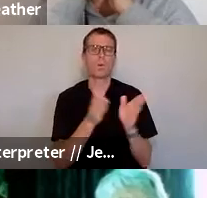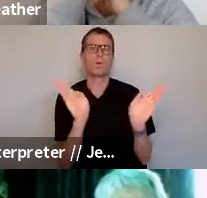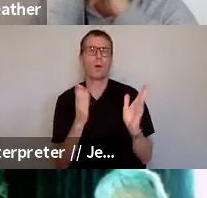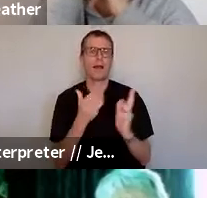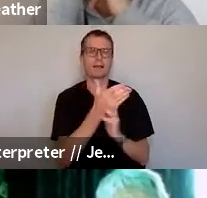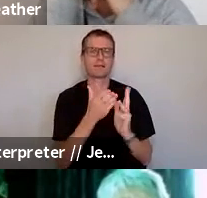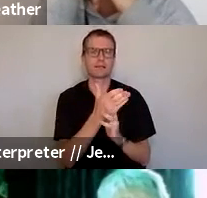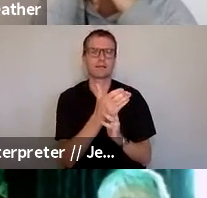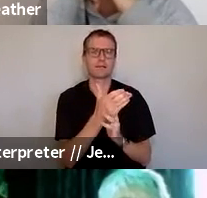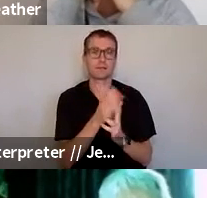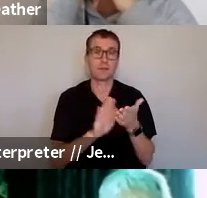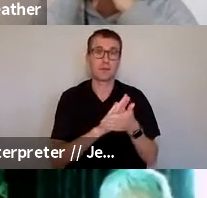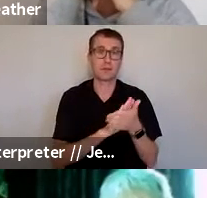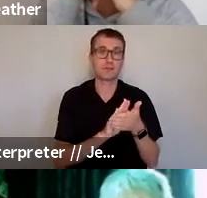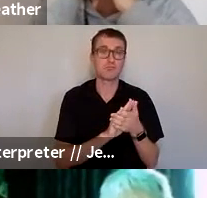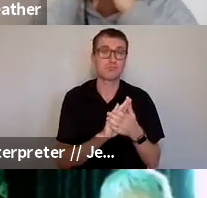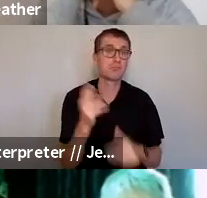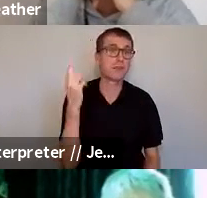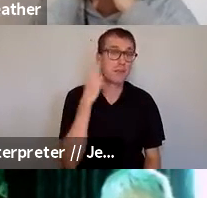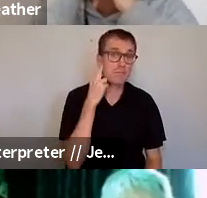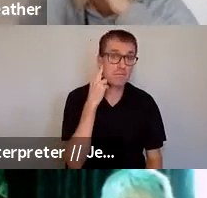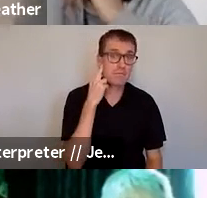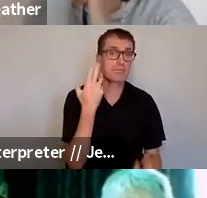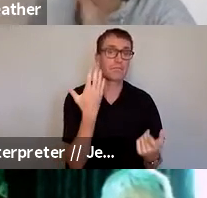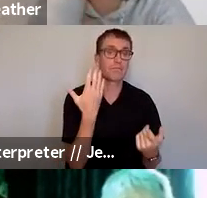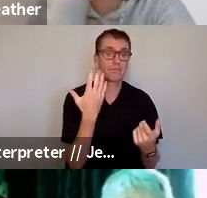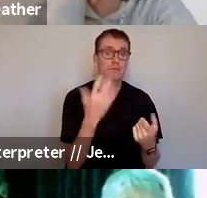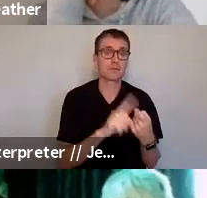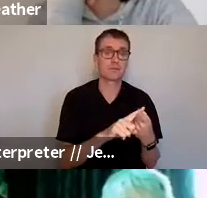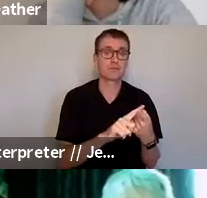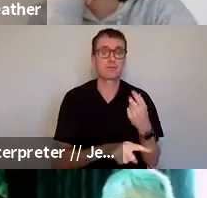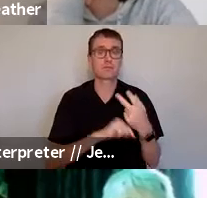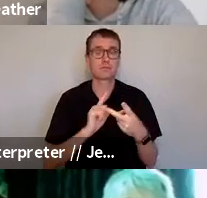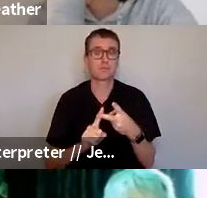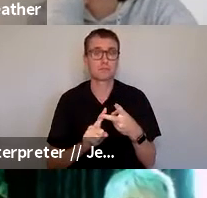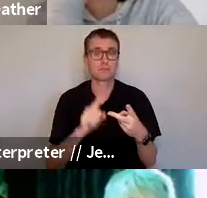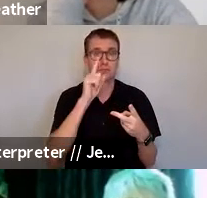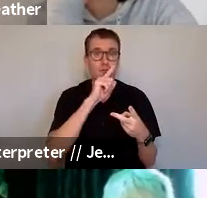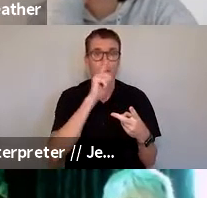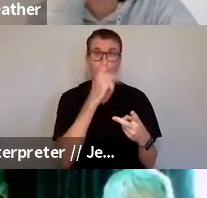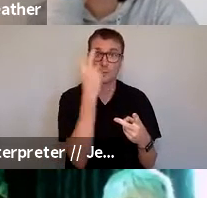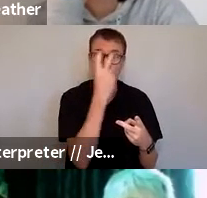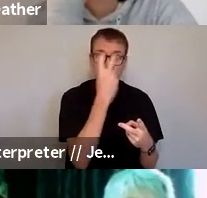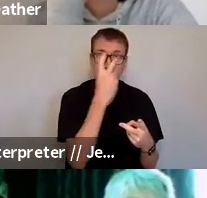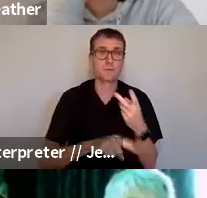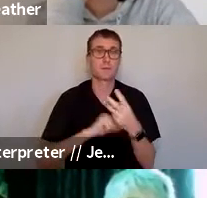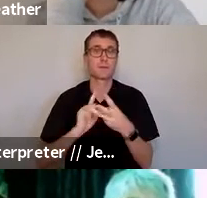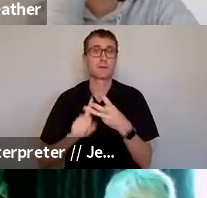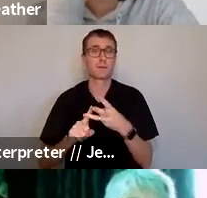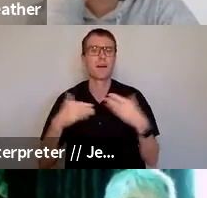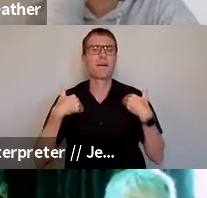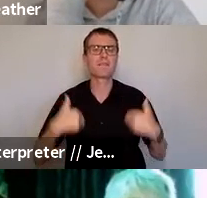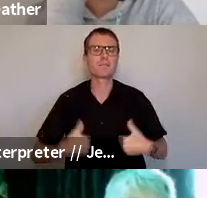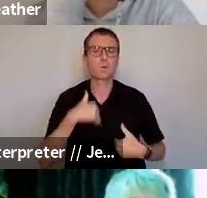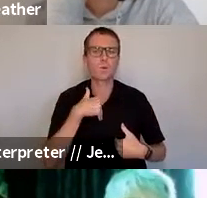or they might not be able to be people who can see, or they might have physical needs and mental health needs,